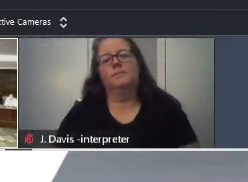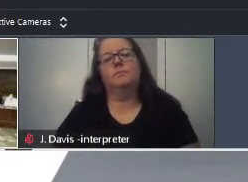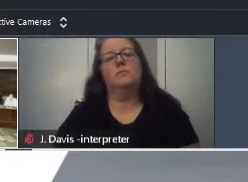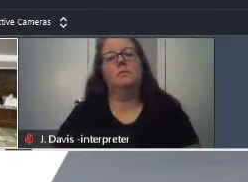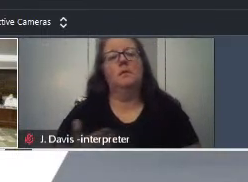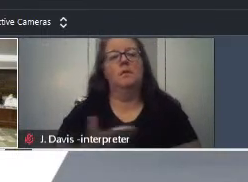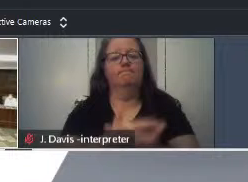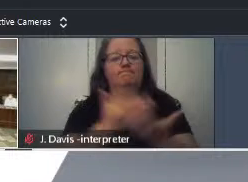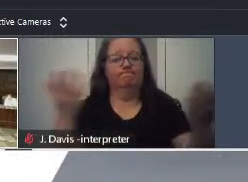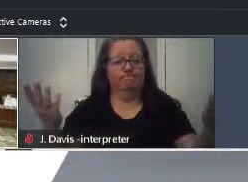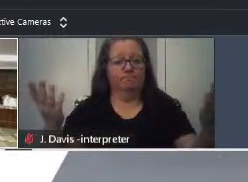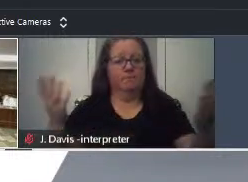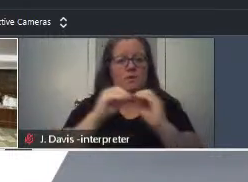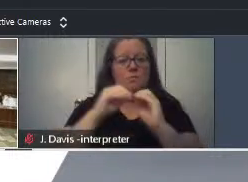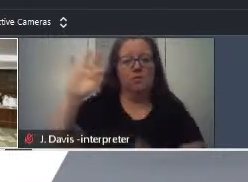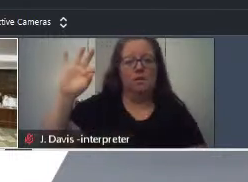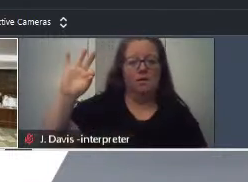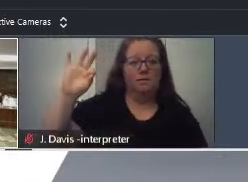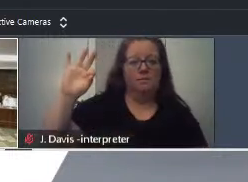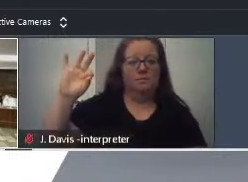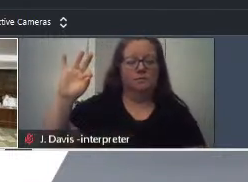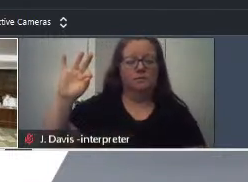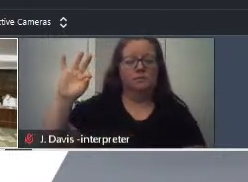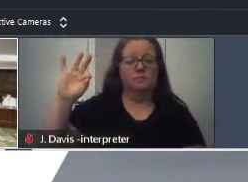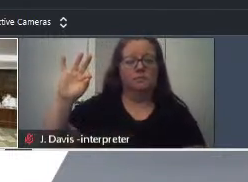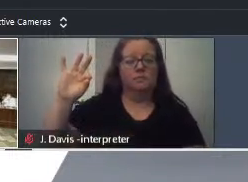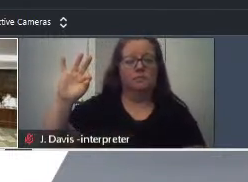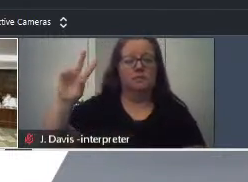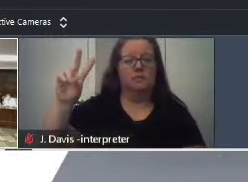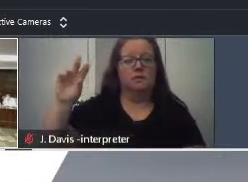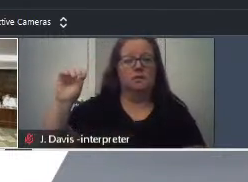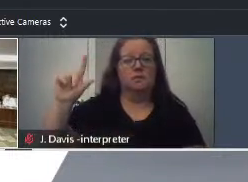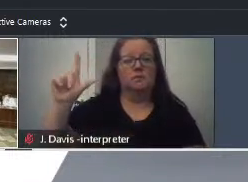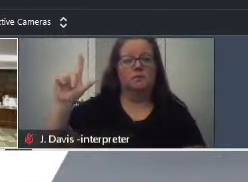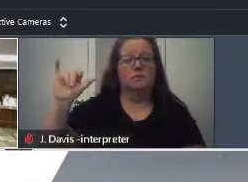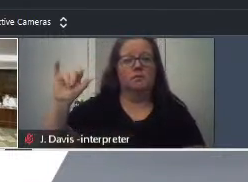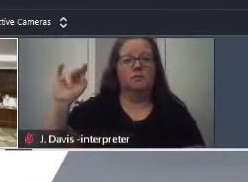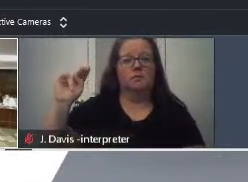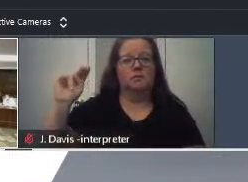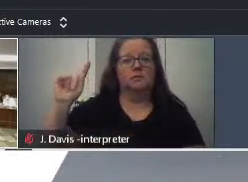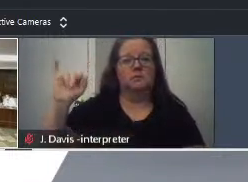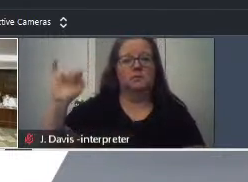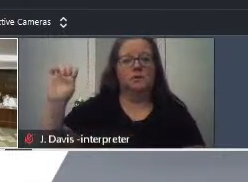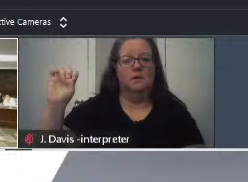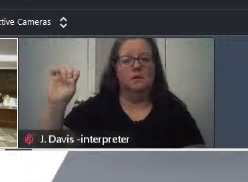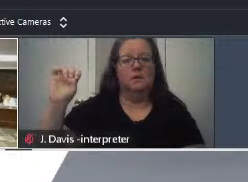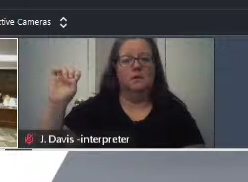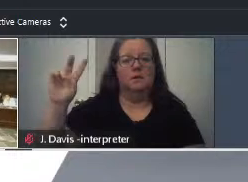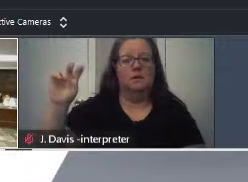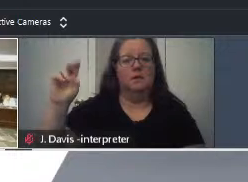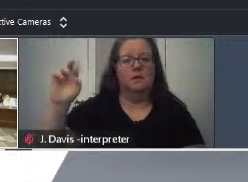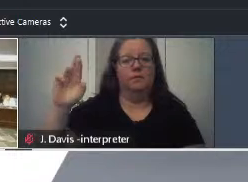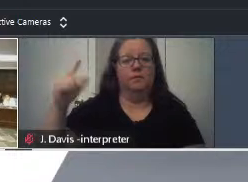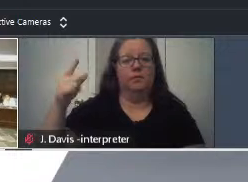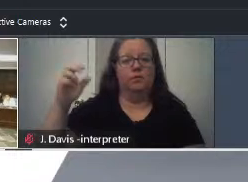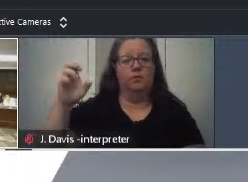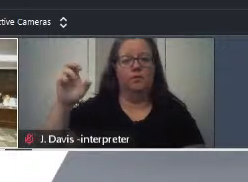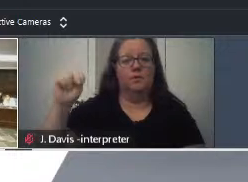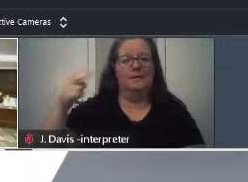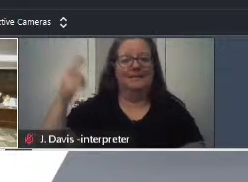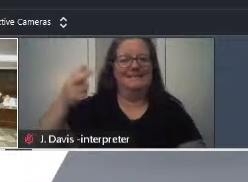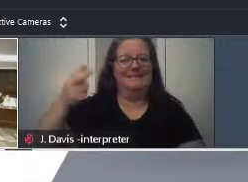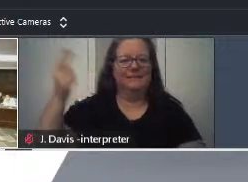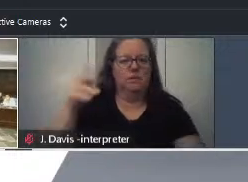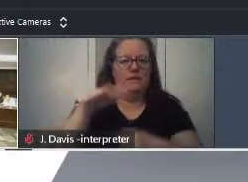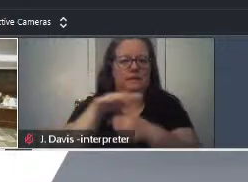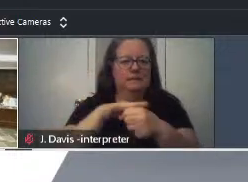Colleagues, item number 9, Valentine Evergreen Historic Overlay. Hold on 1